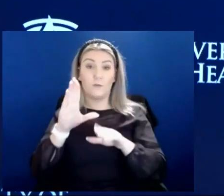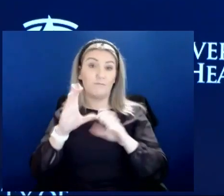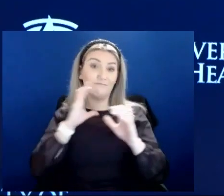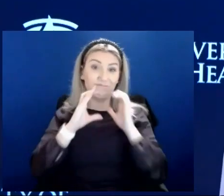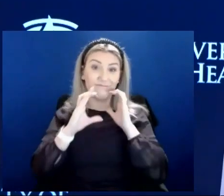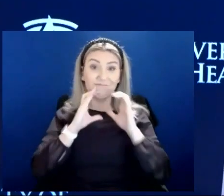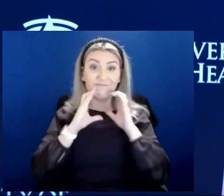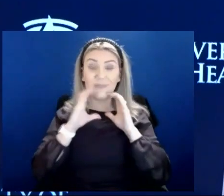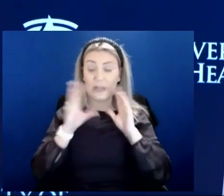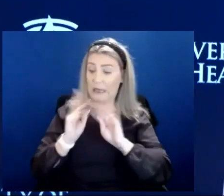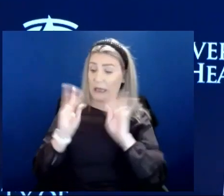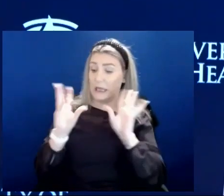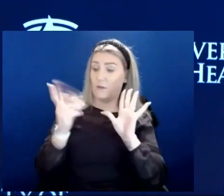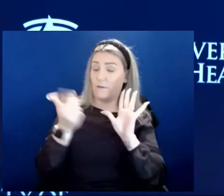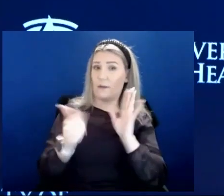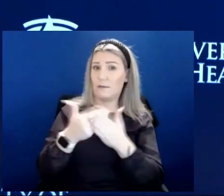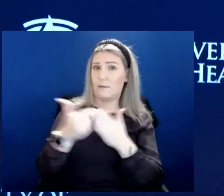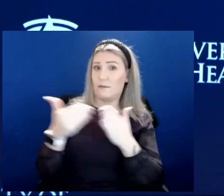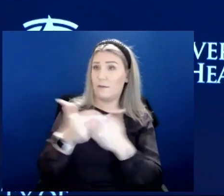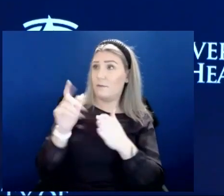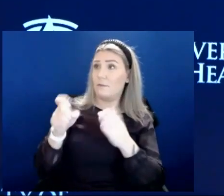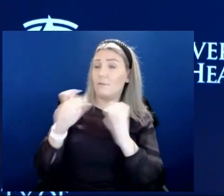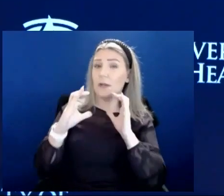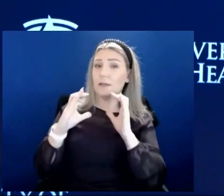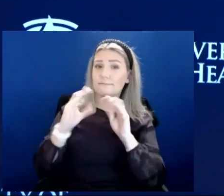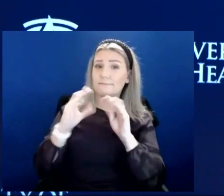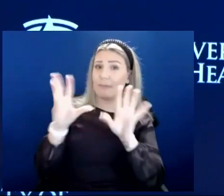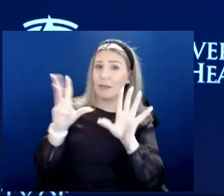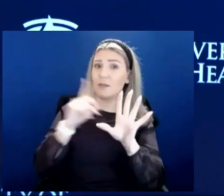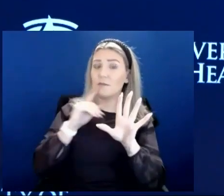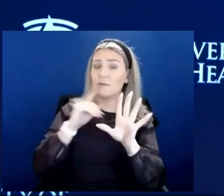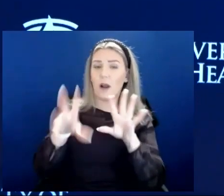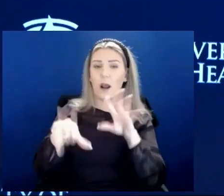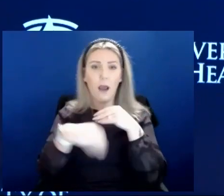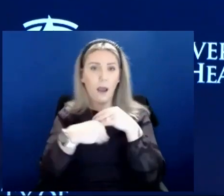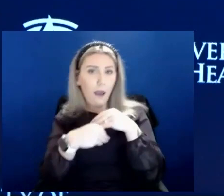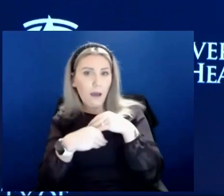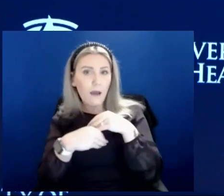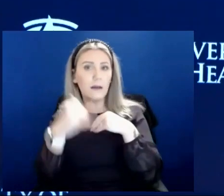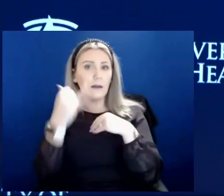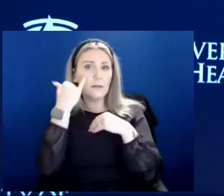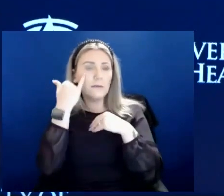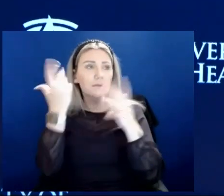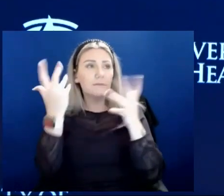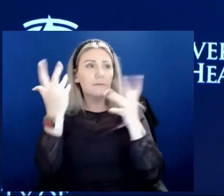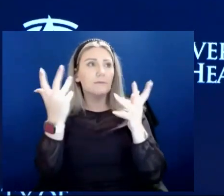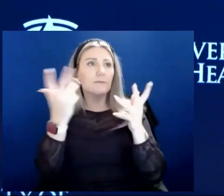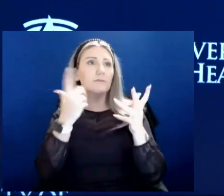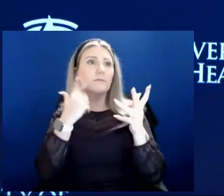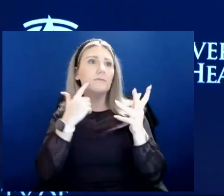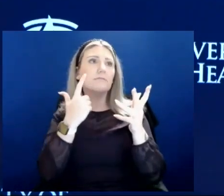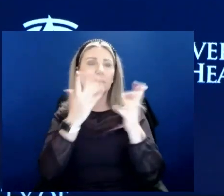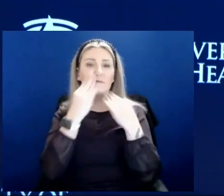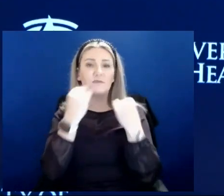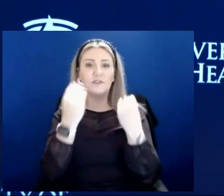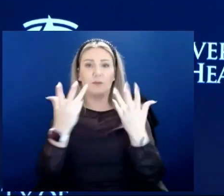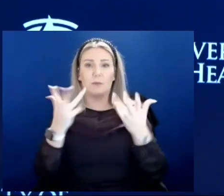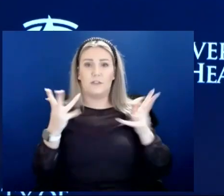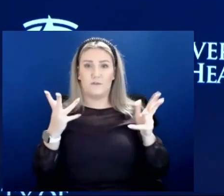clarify anything that needs to be clarified. We can add information to what they've already received. And